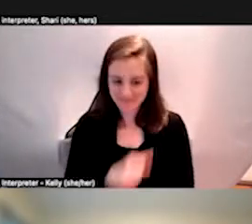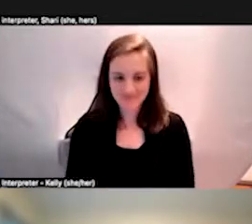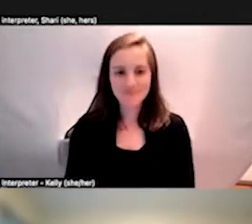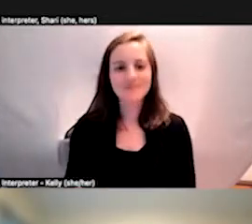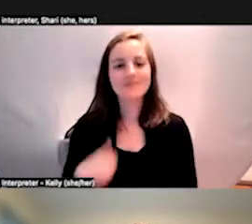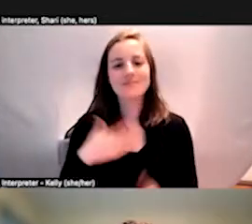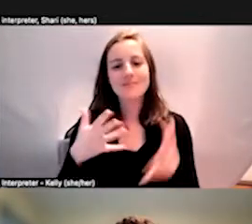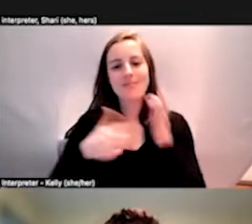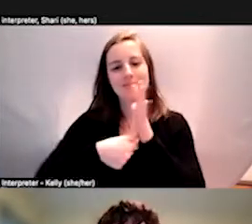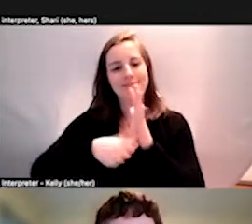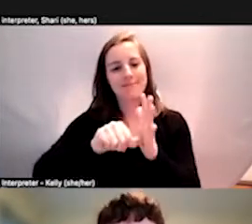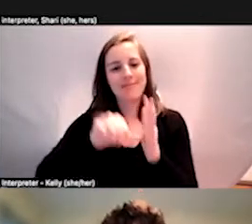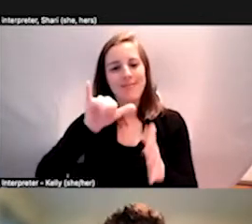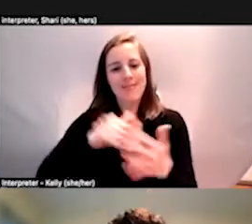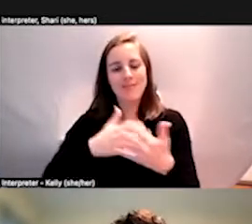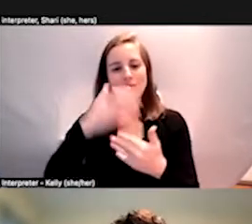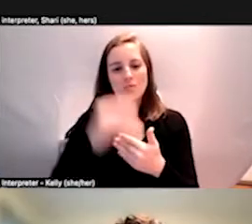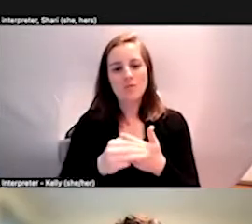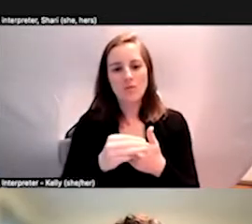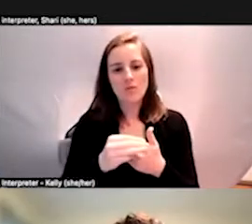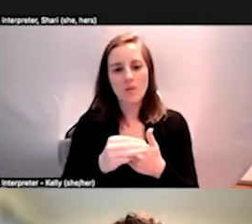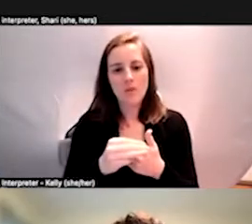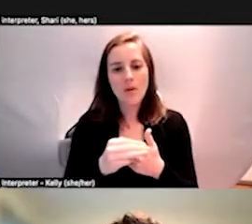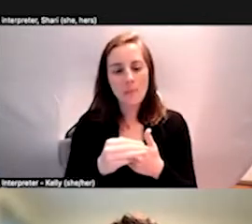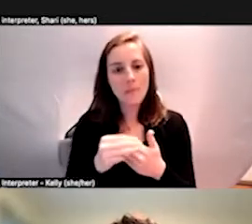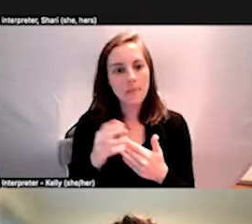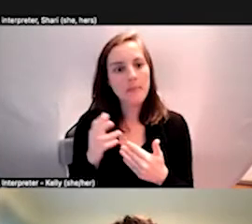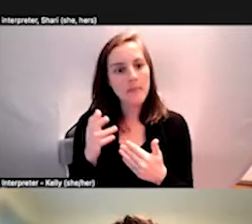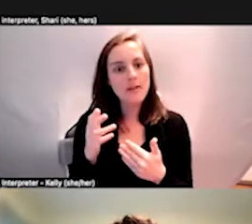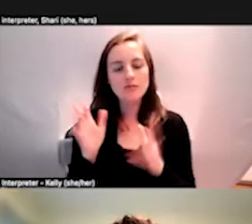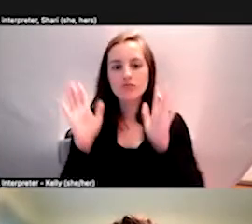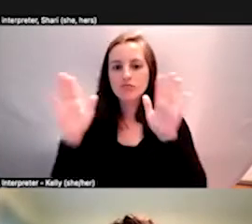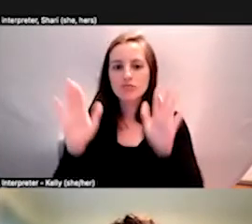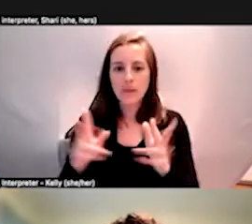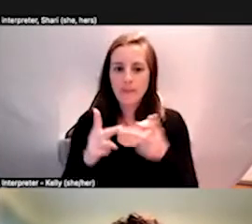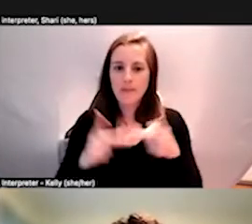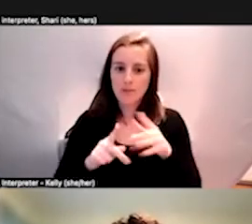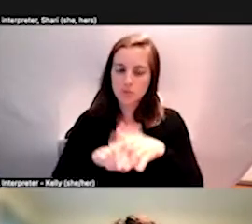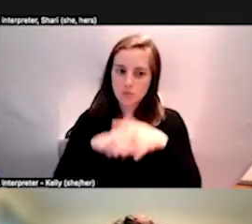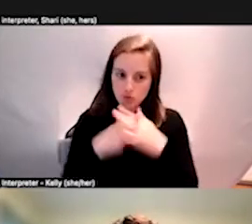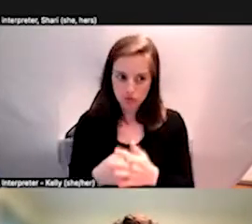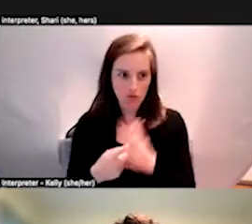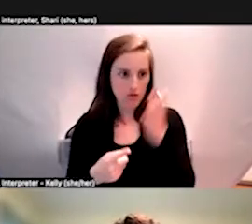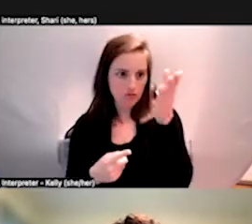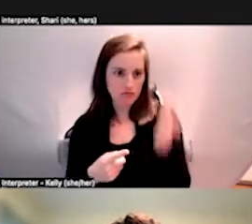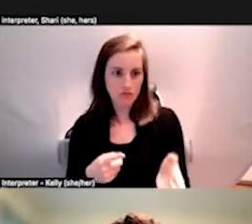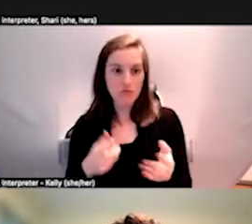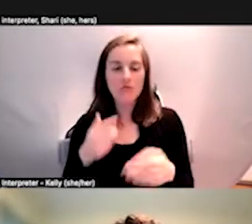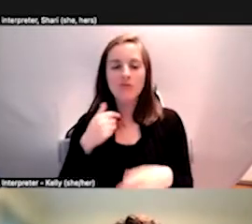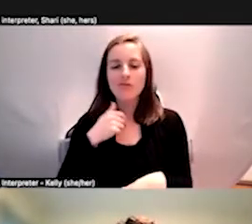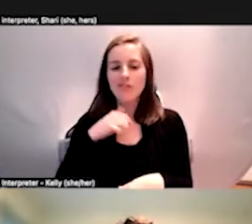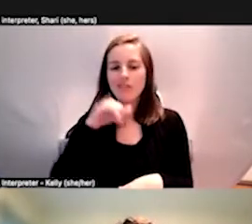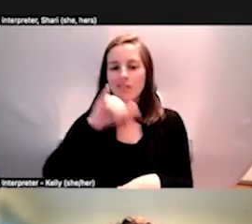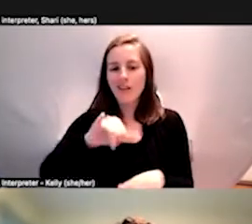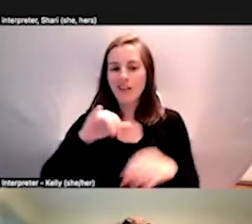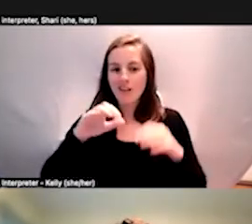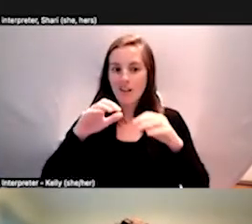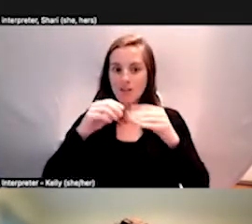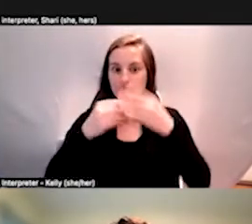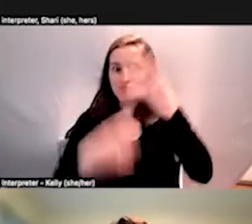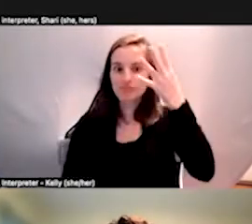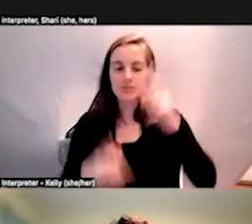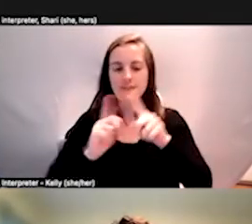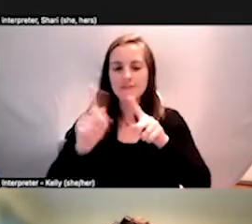program because it is a great starting place in terms of organizations that are a part of it, as well as a